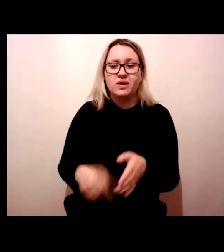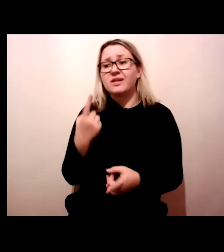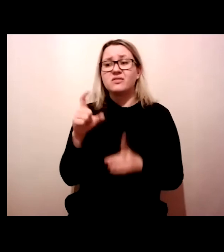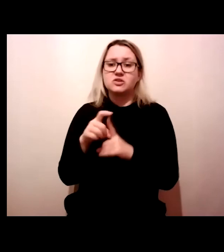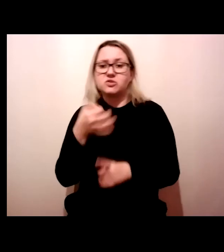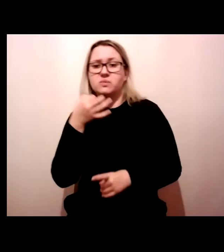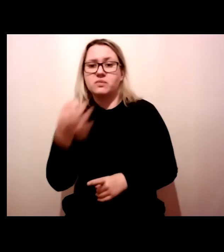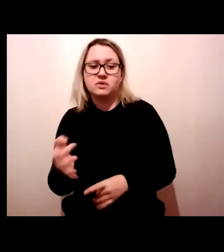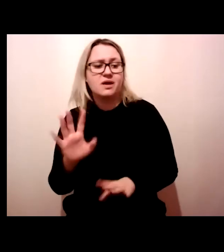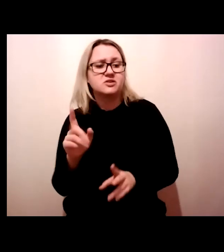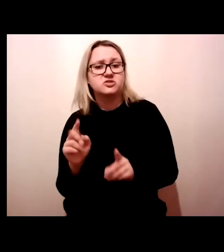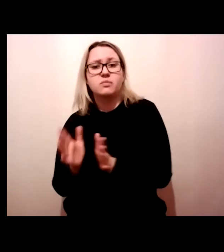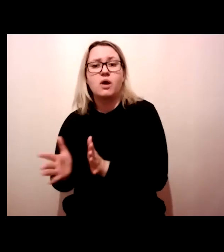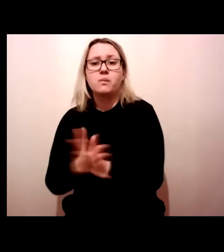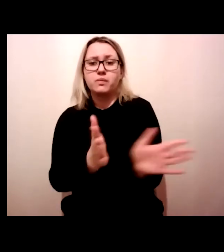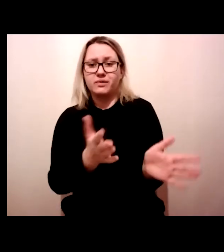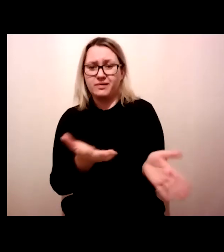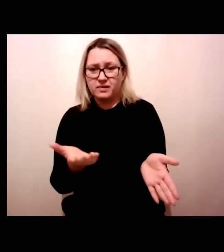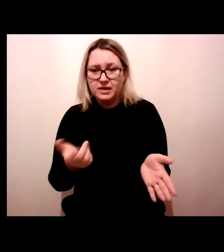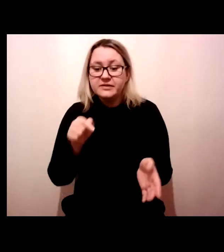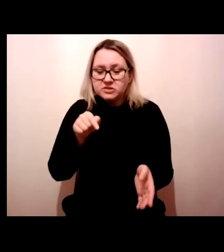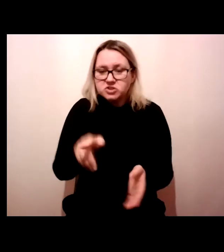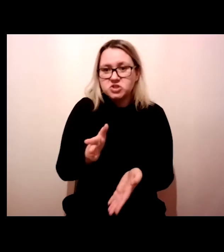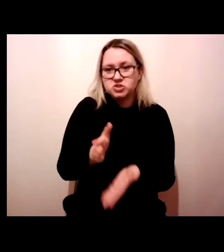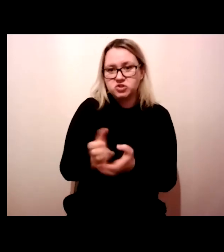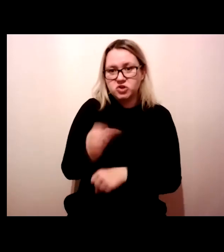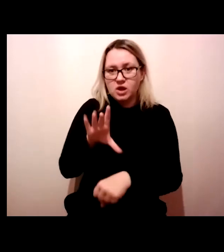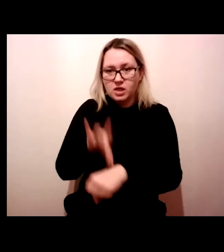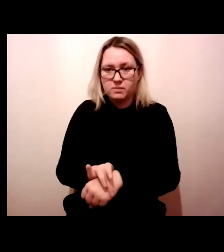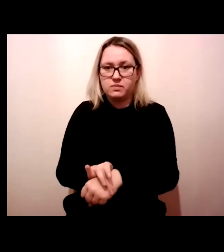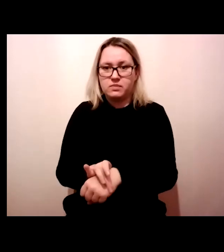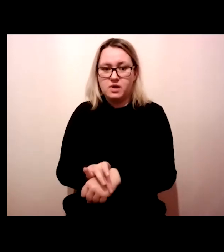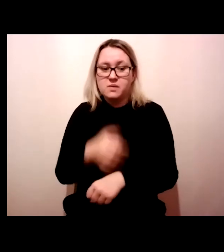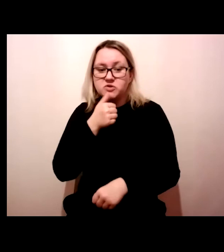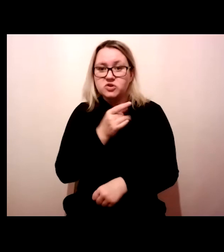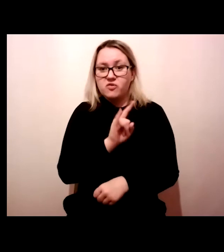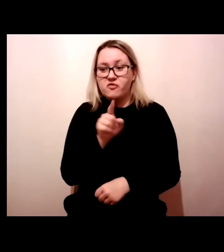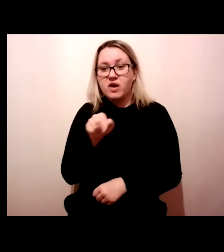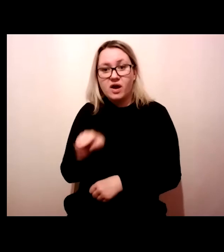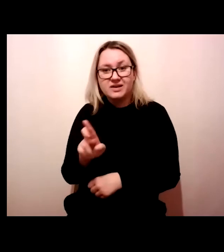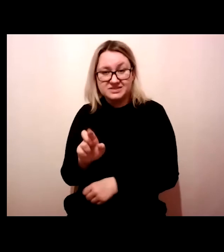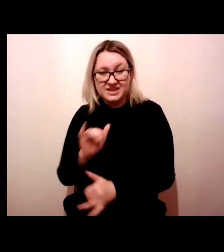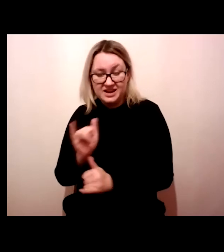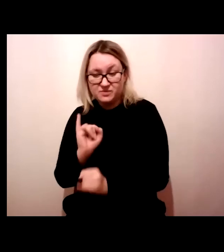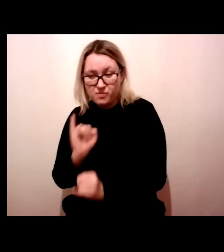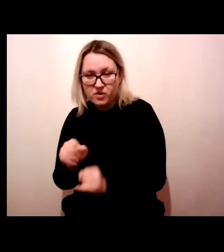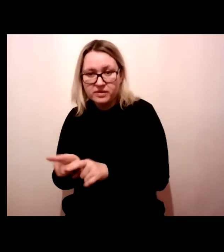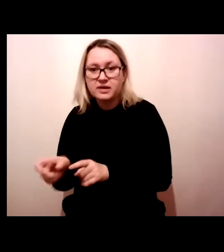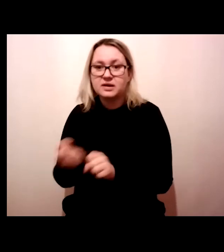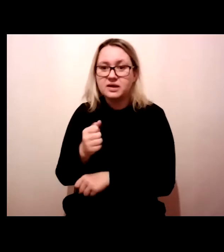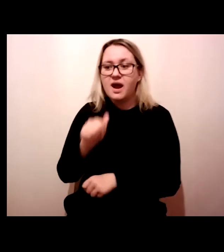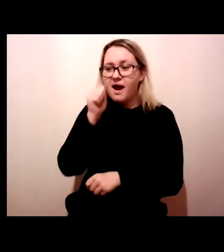overlooked. Just think what has happened. Somebody has said something. But this is important, and the child who